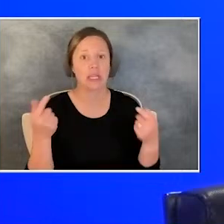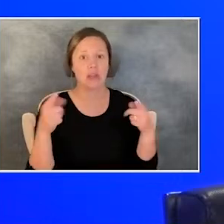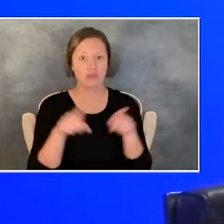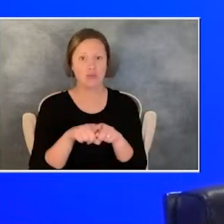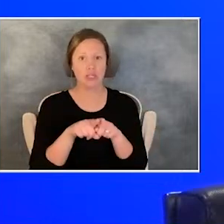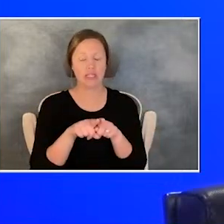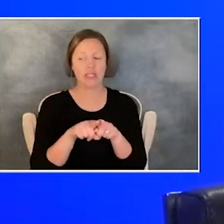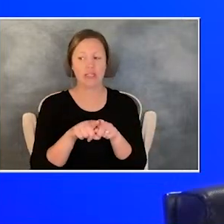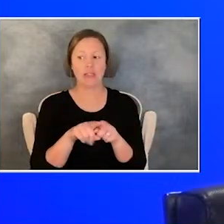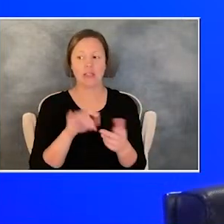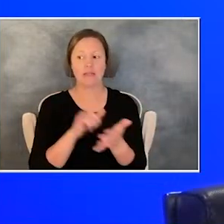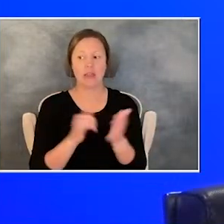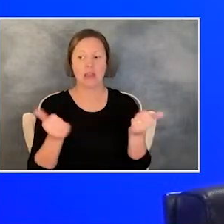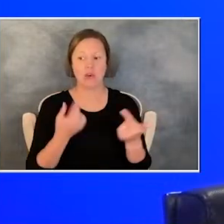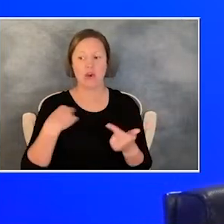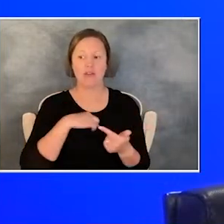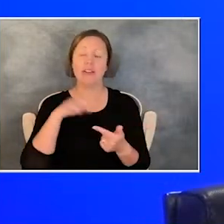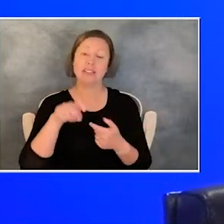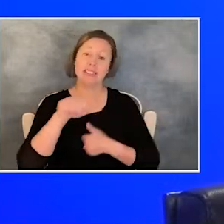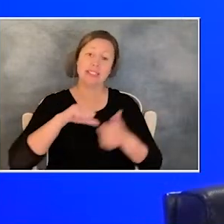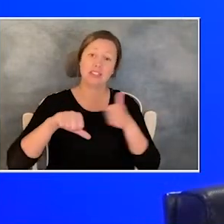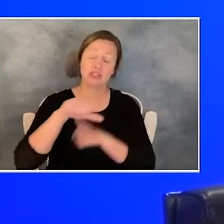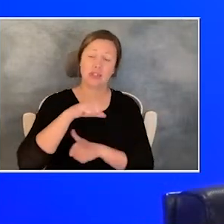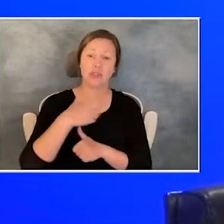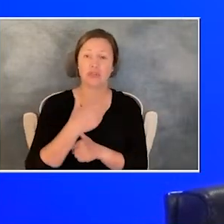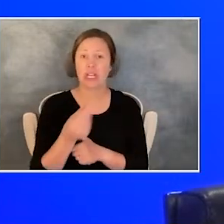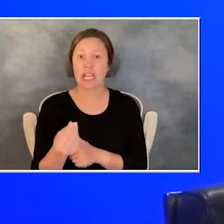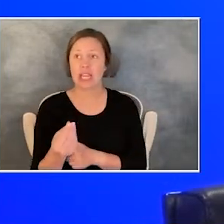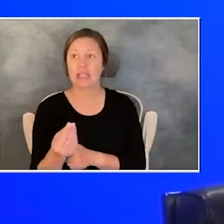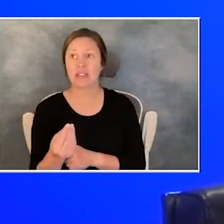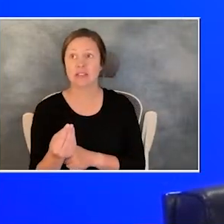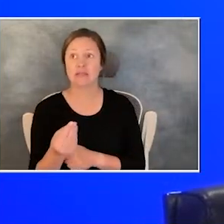we all need one another, and that